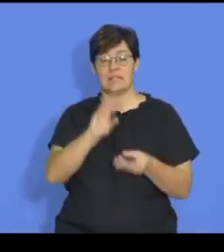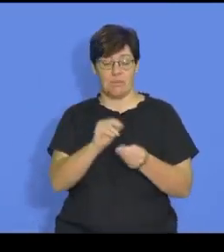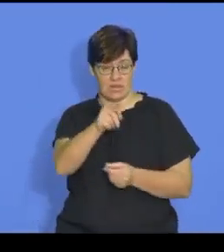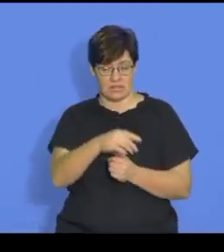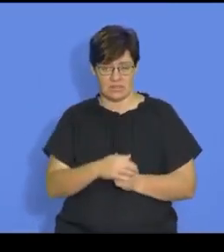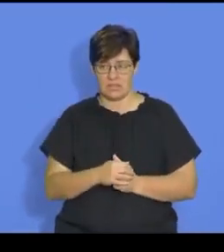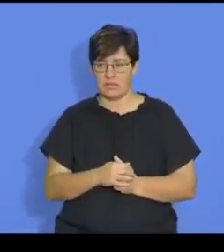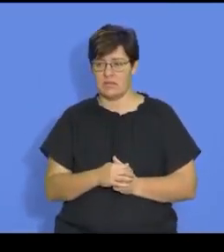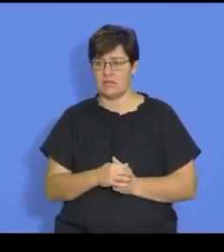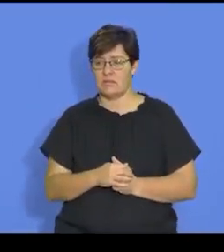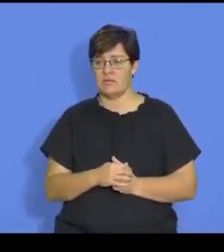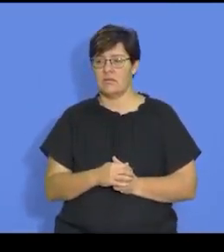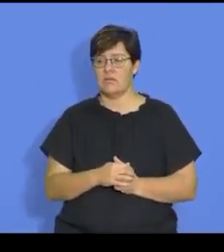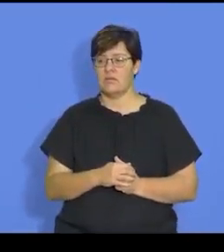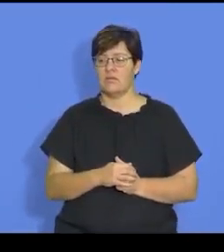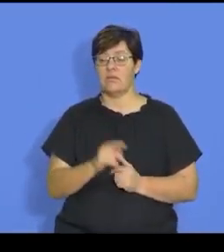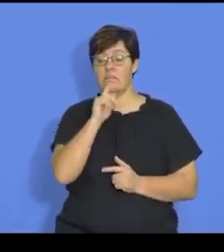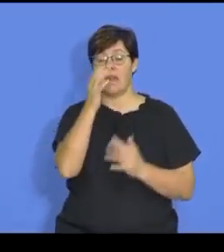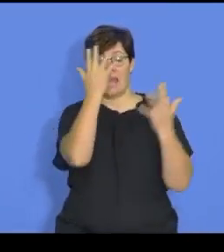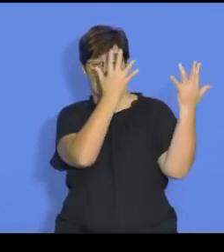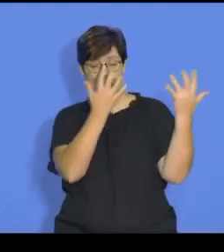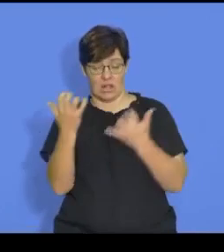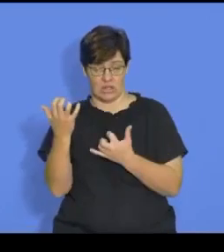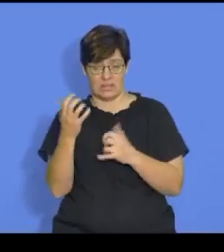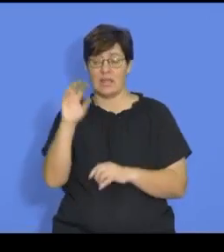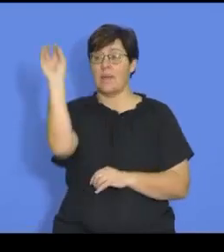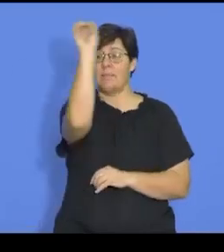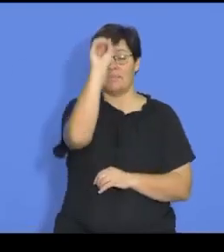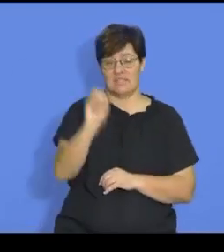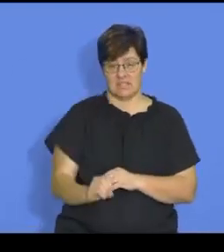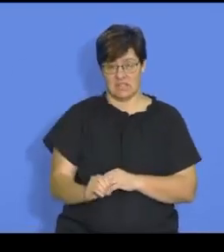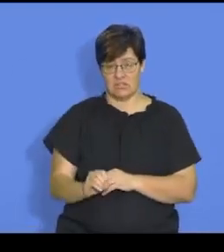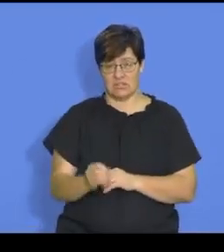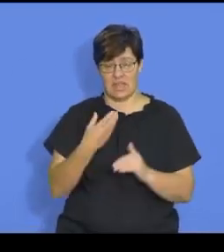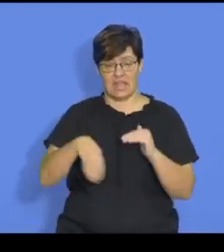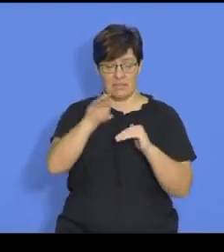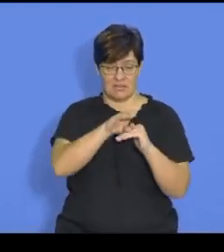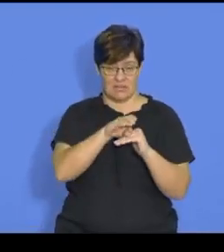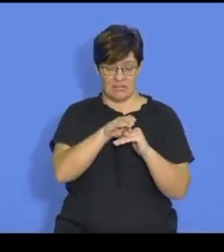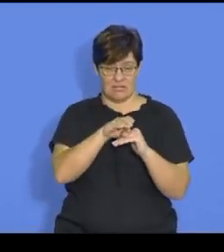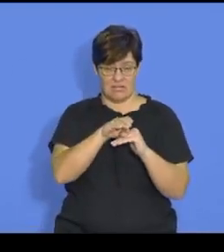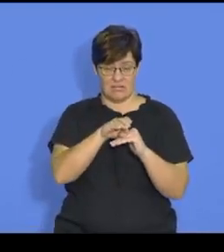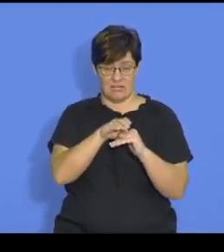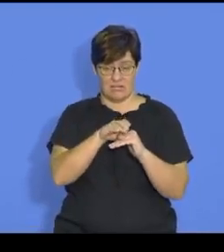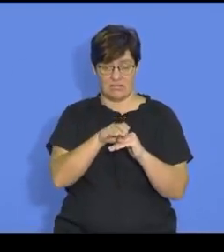quickly summarize that for you. So remember, calculate the percentage